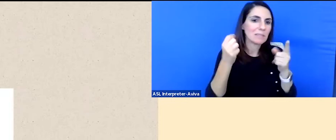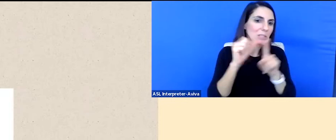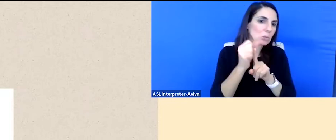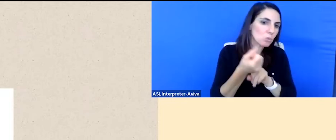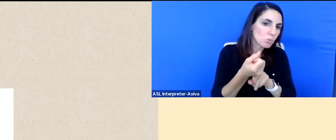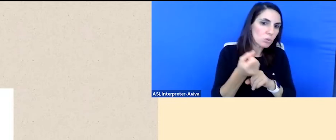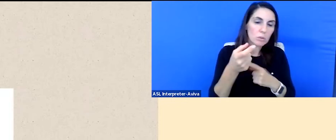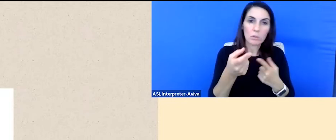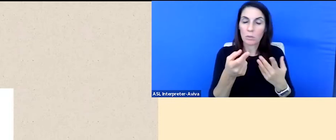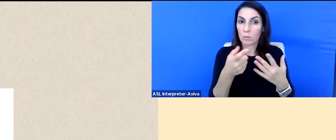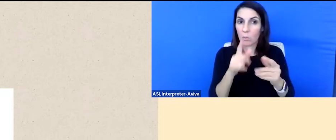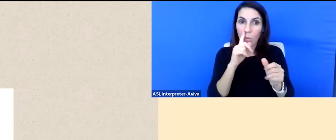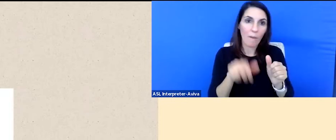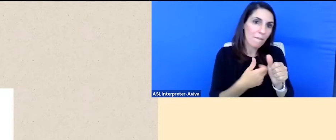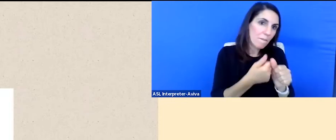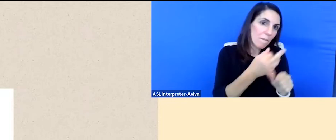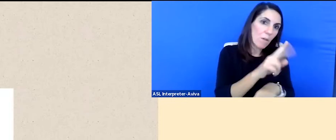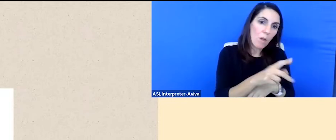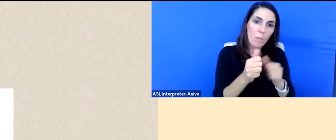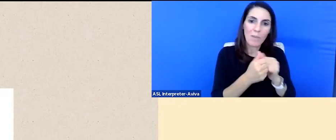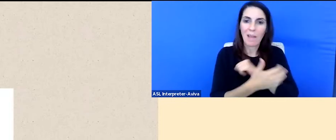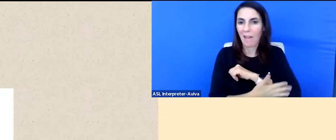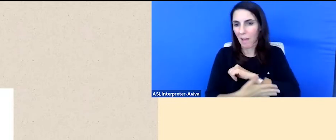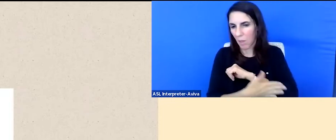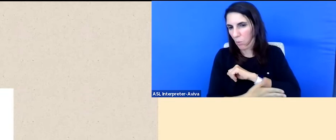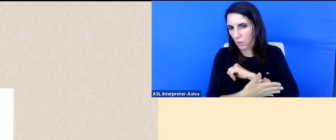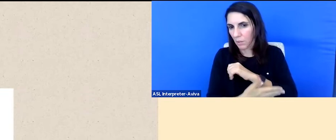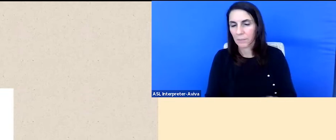any of the county or city of Miami departments.